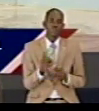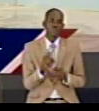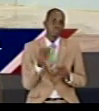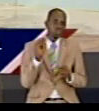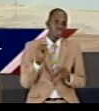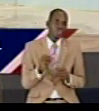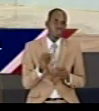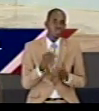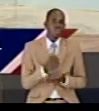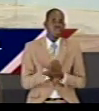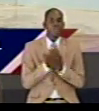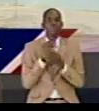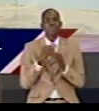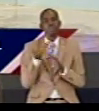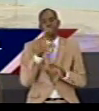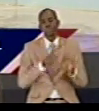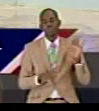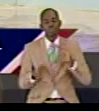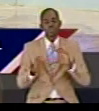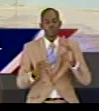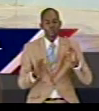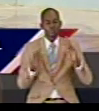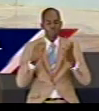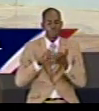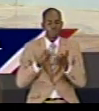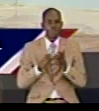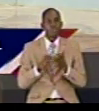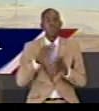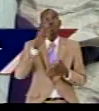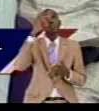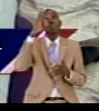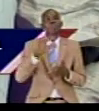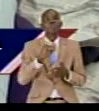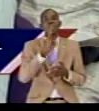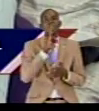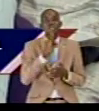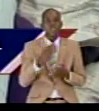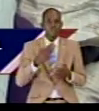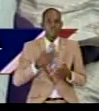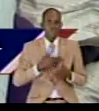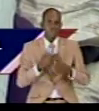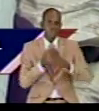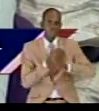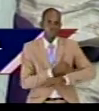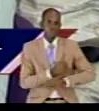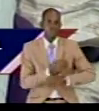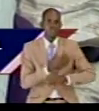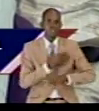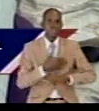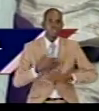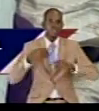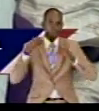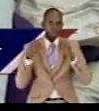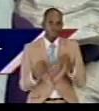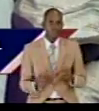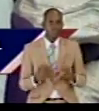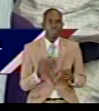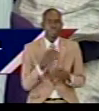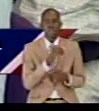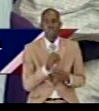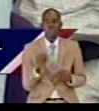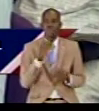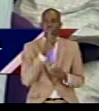trouble. Read that again. God is my refuge and strength, a very